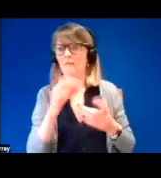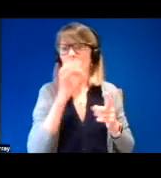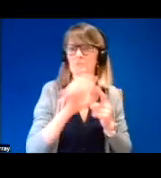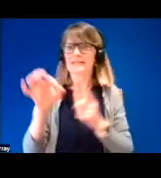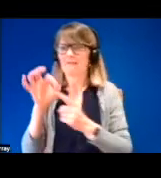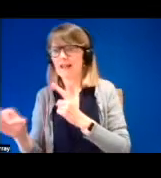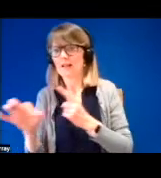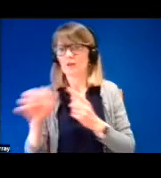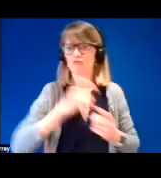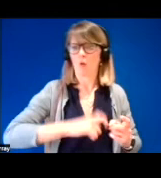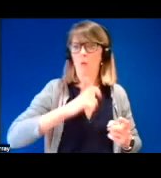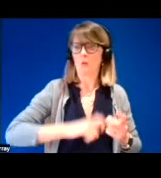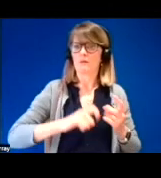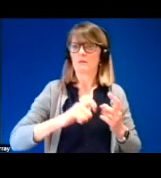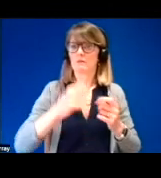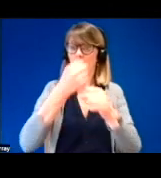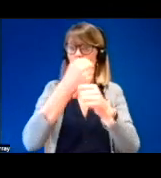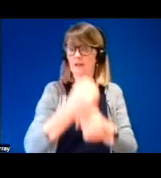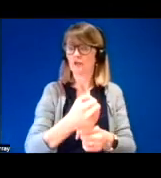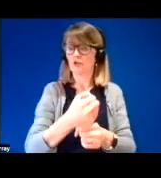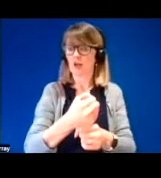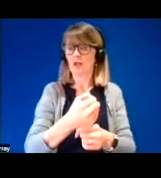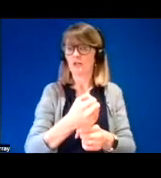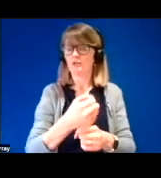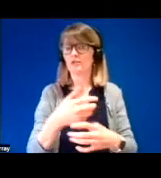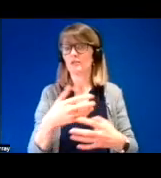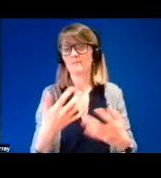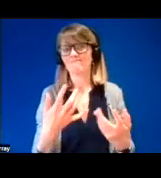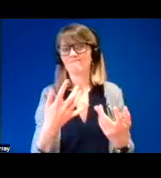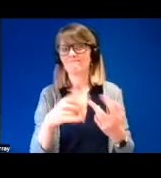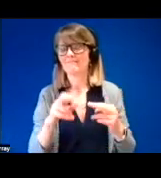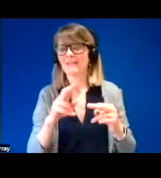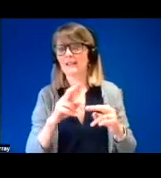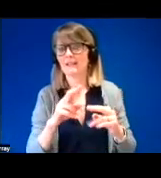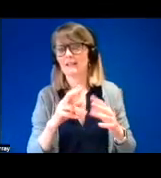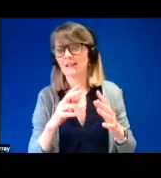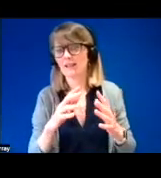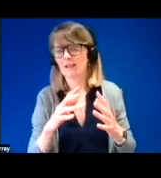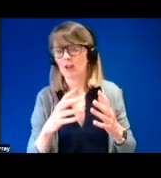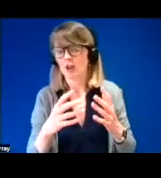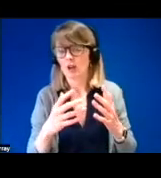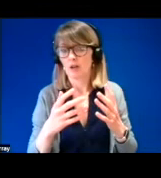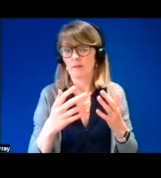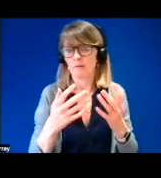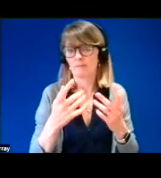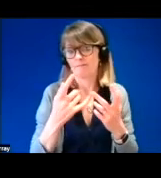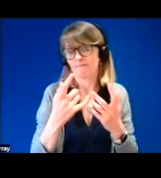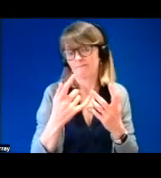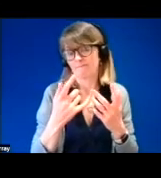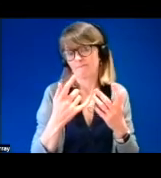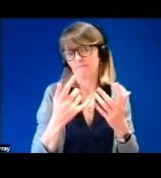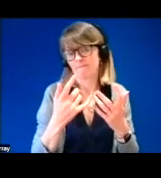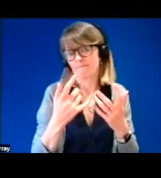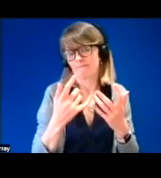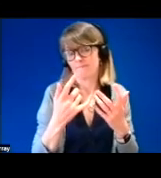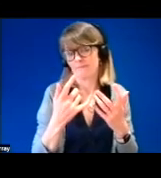church, which, unless there is structural change or new vision, has led to